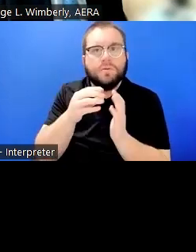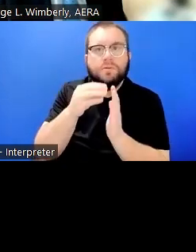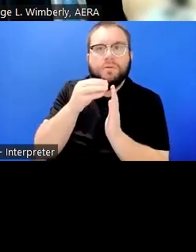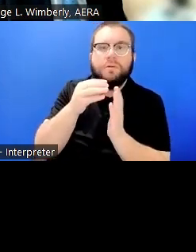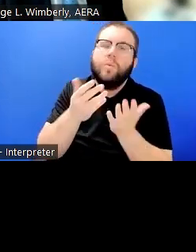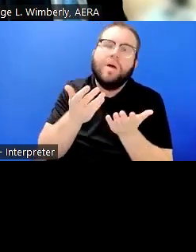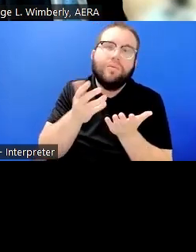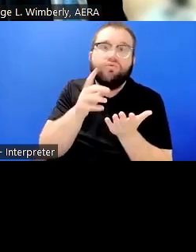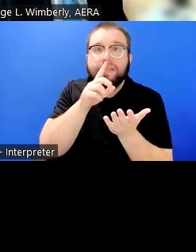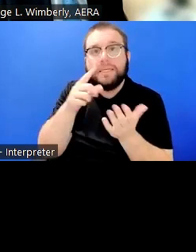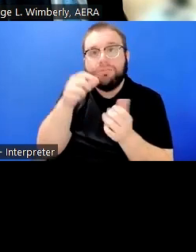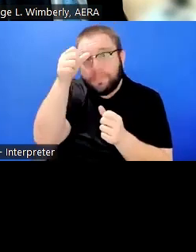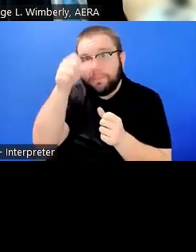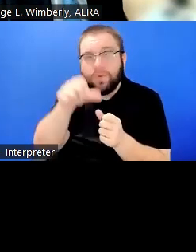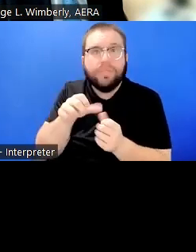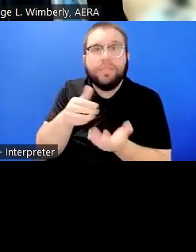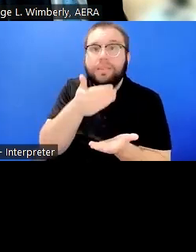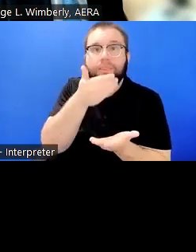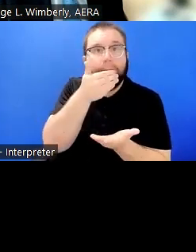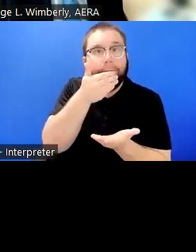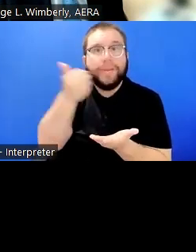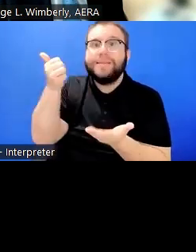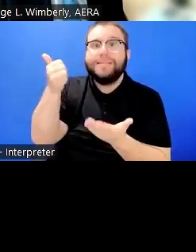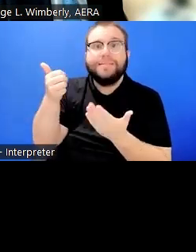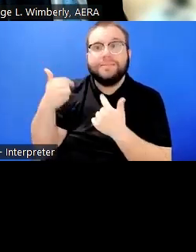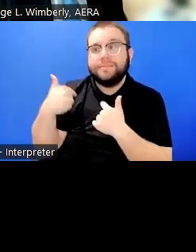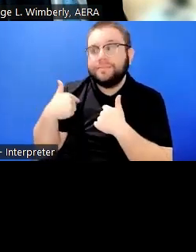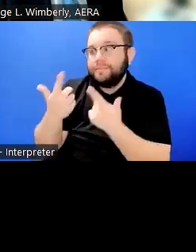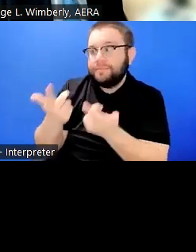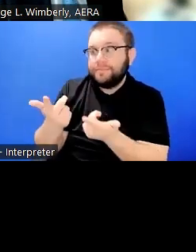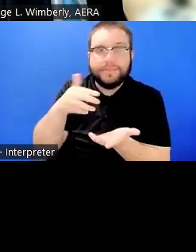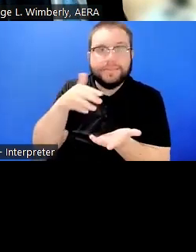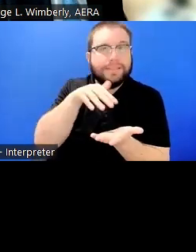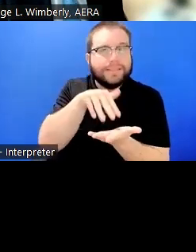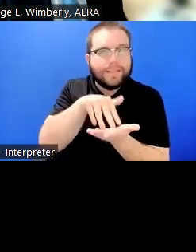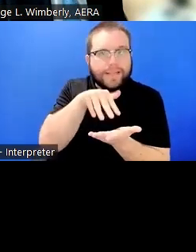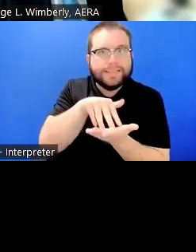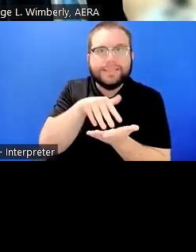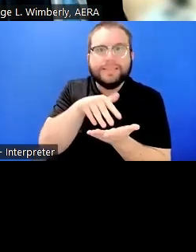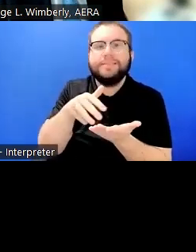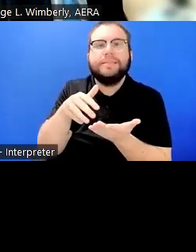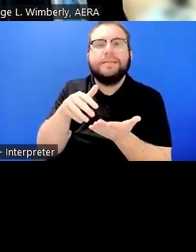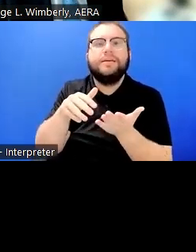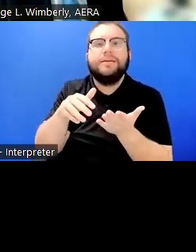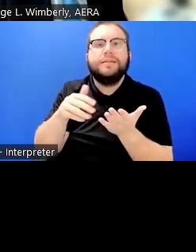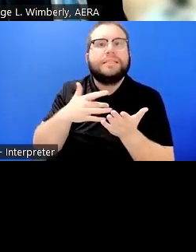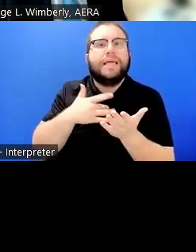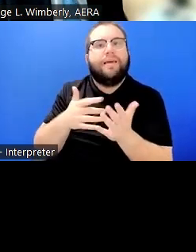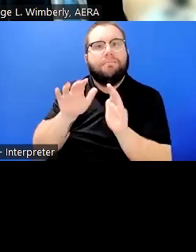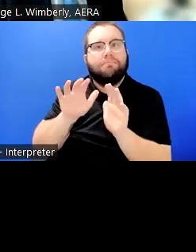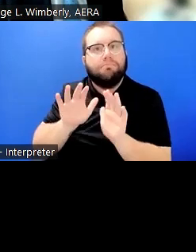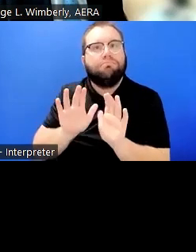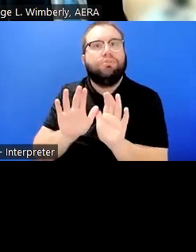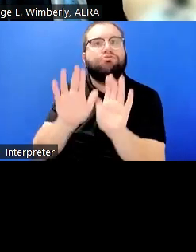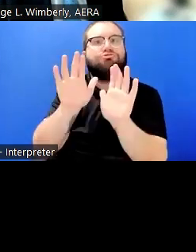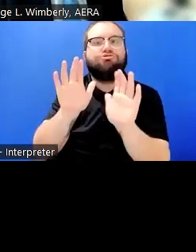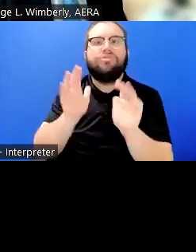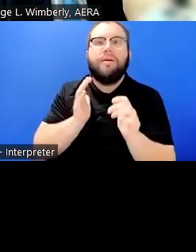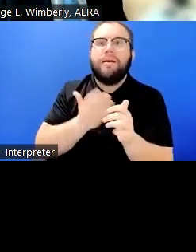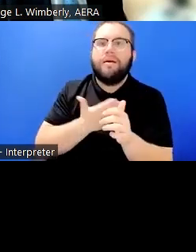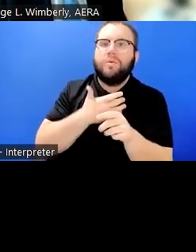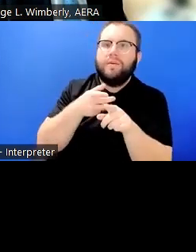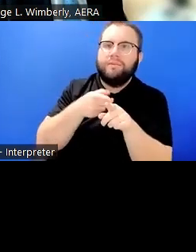are those that will move the field, and they're and new